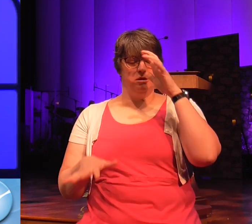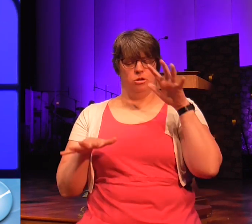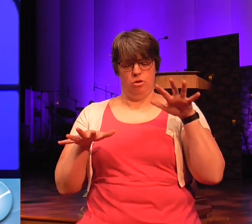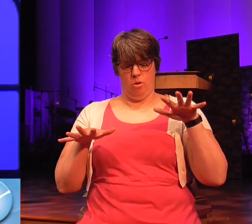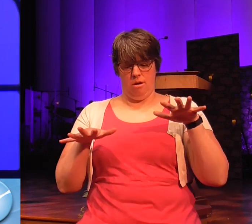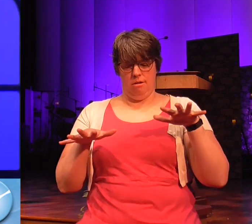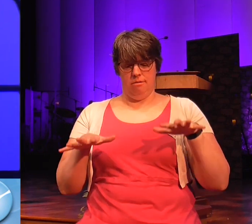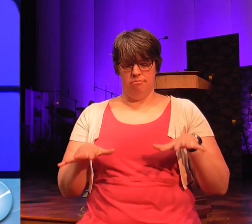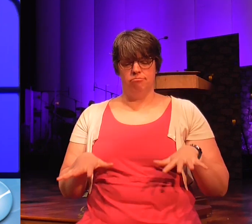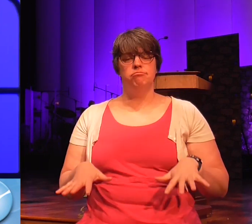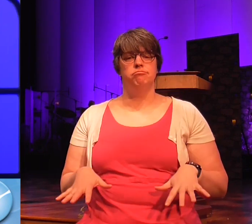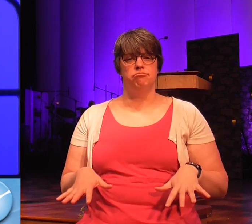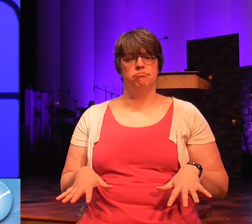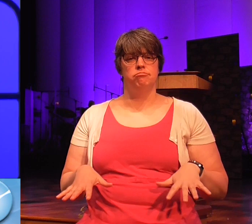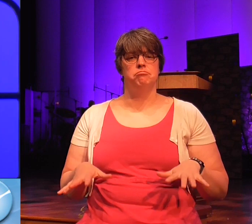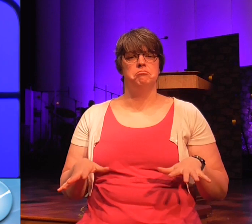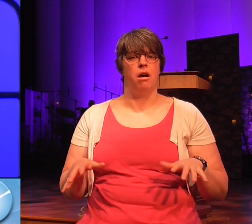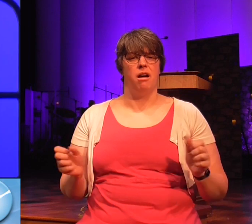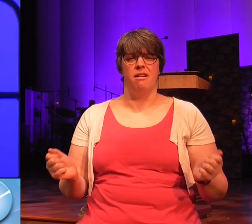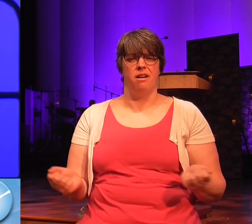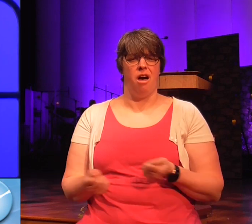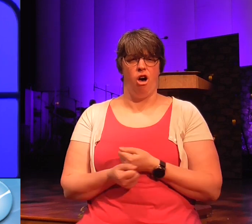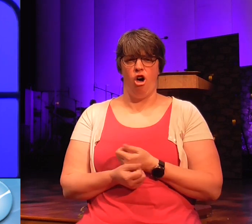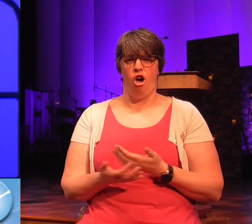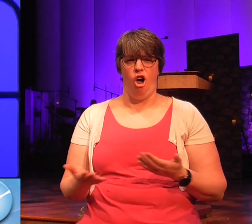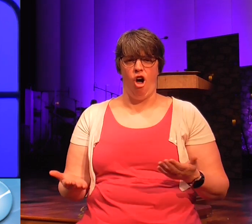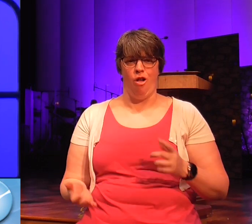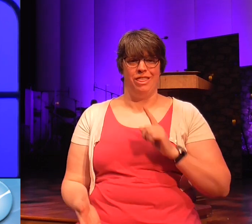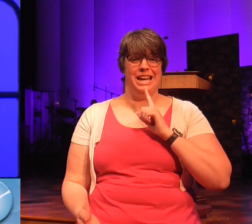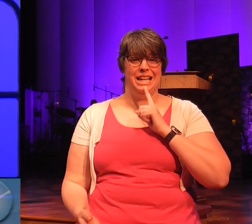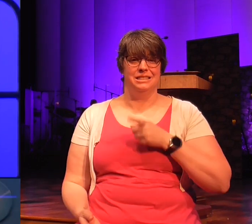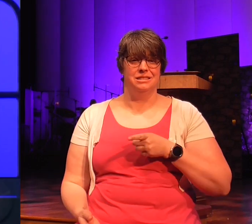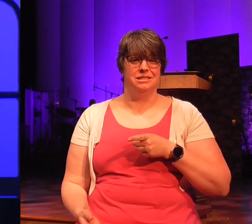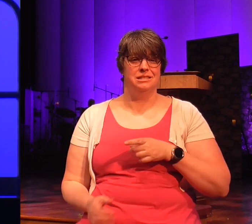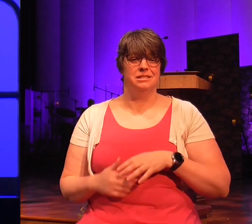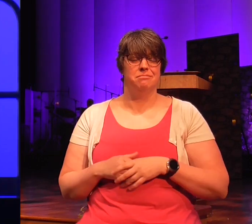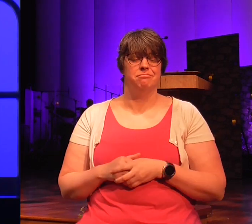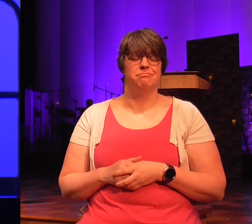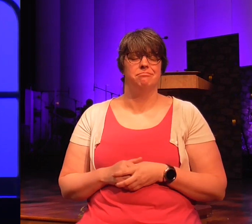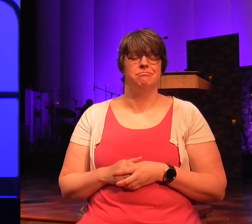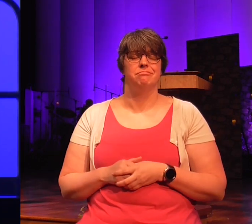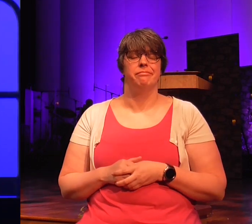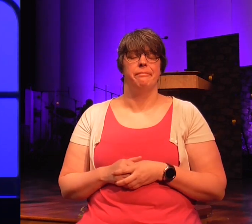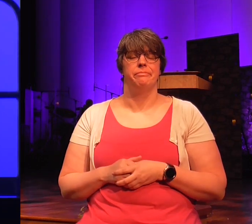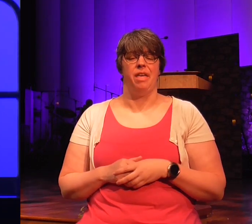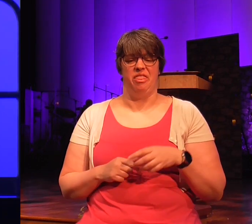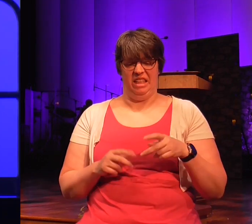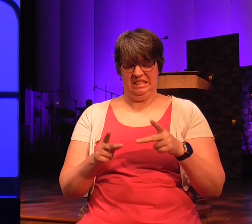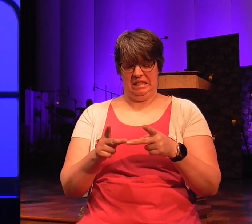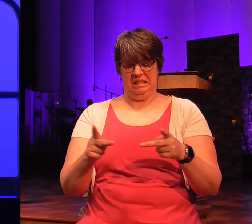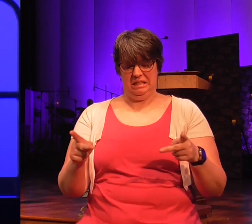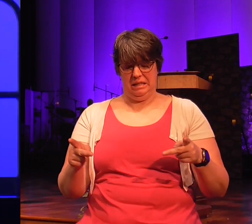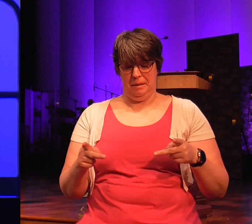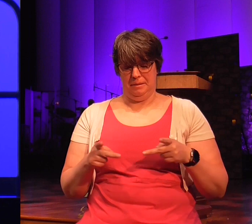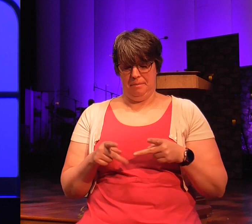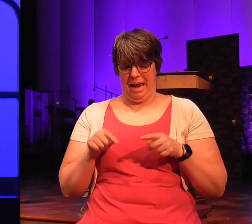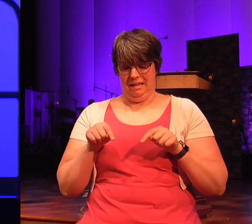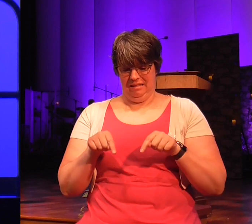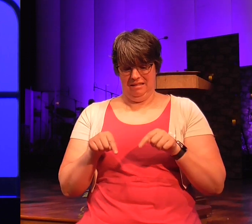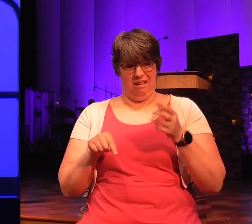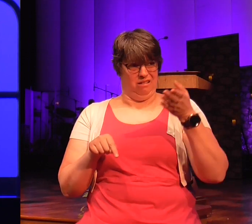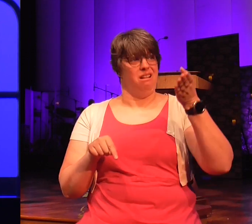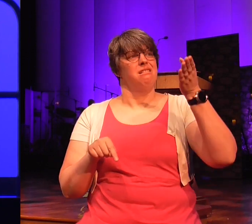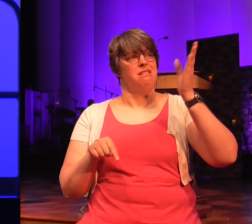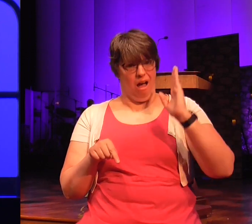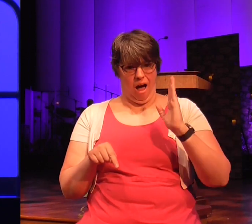stillness of all that is. the space where God is,